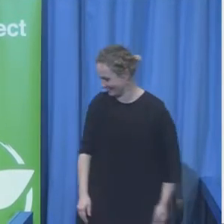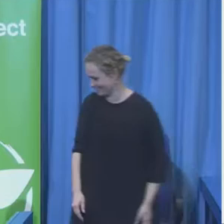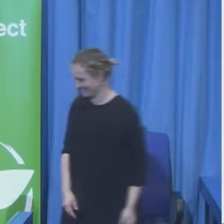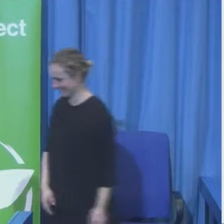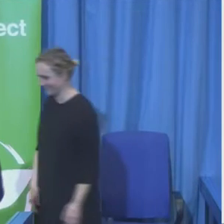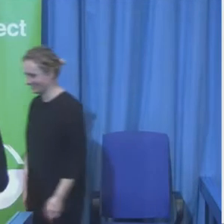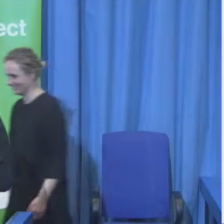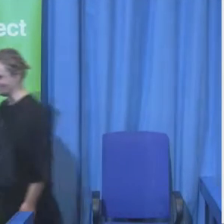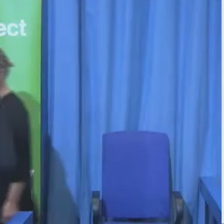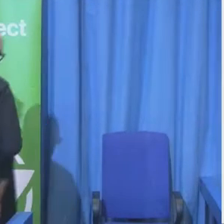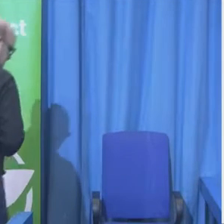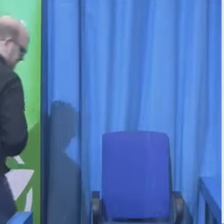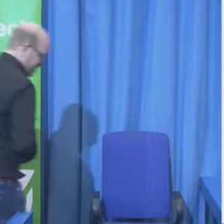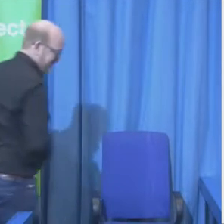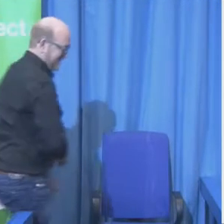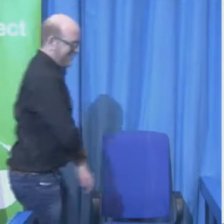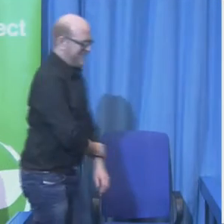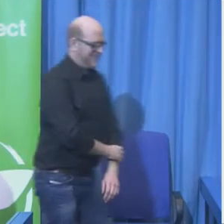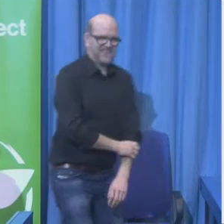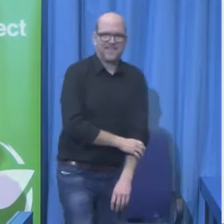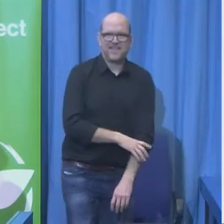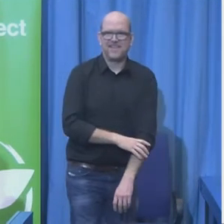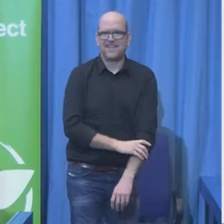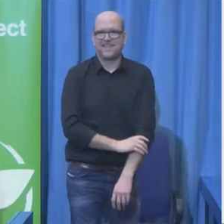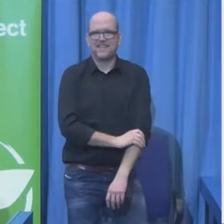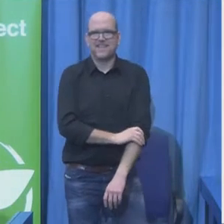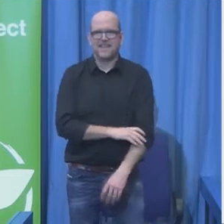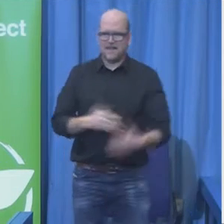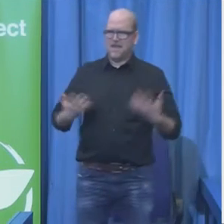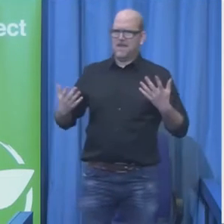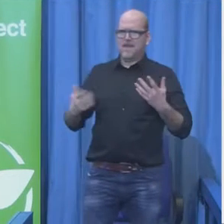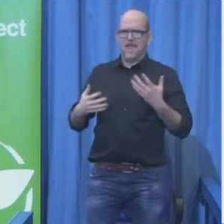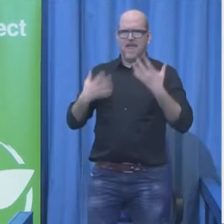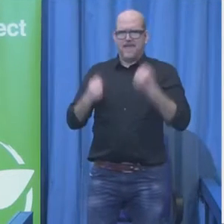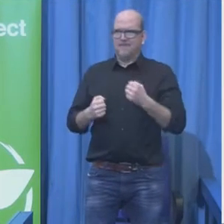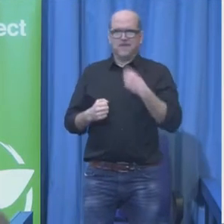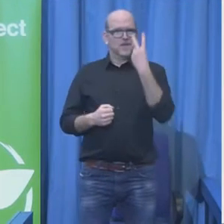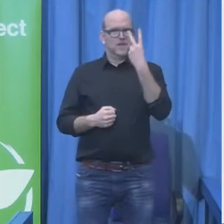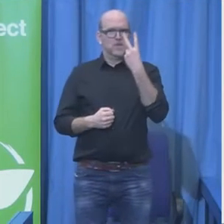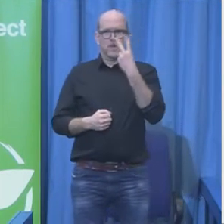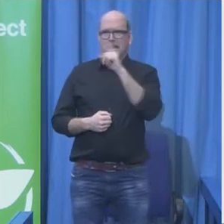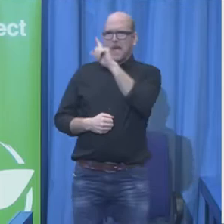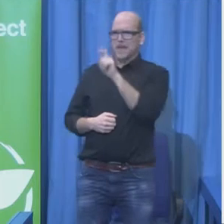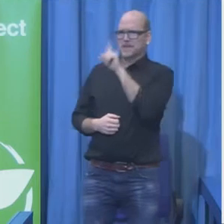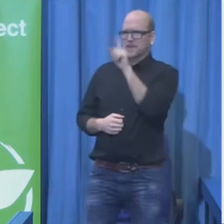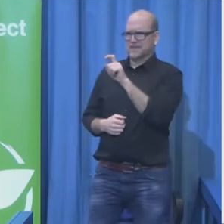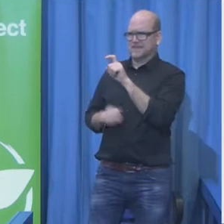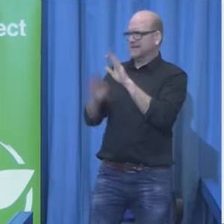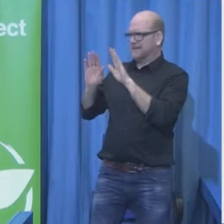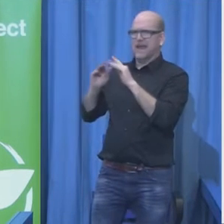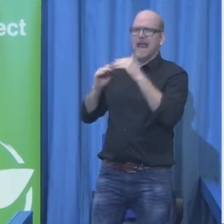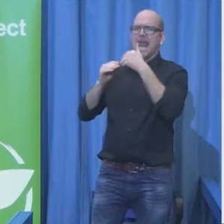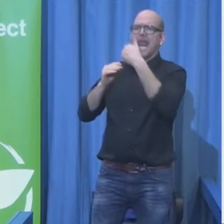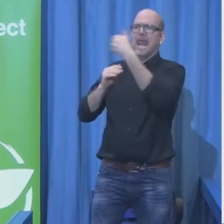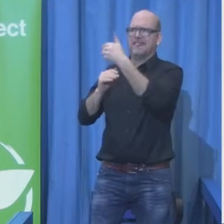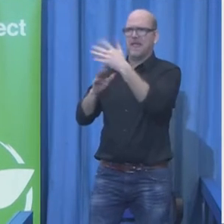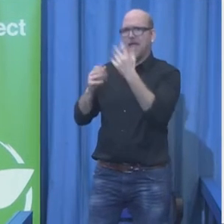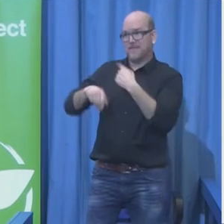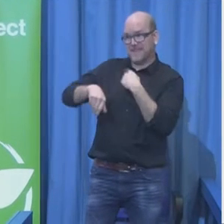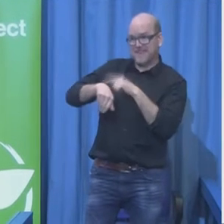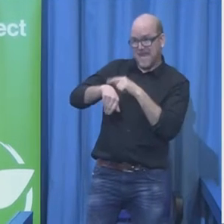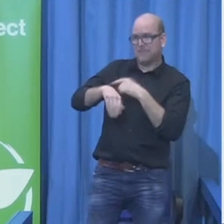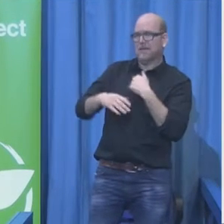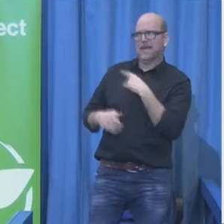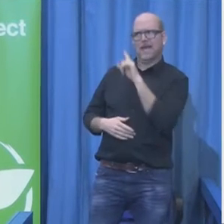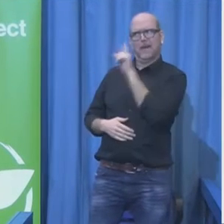I have for each of the panelists a second question for later on, if time allows. So, but I guess that most of the time will be